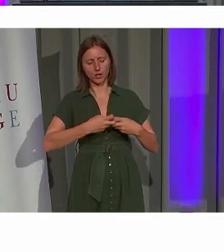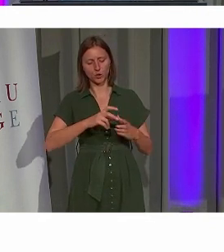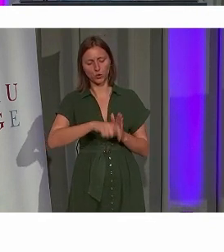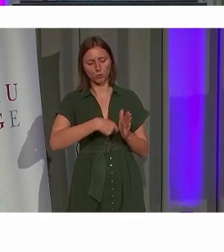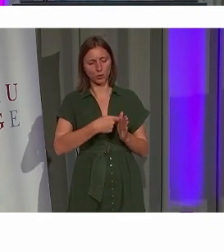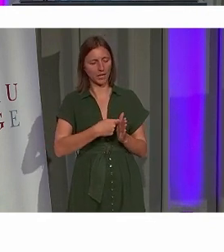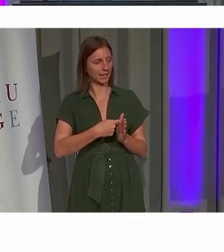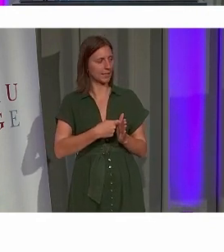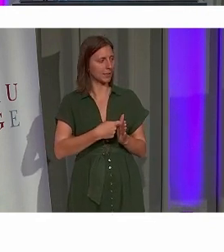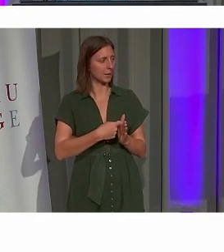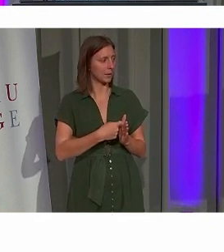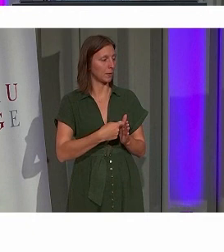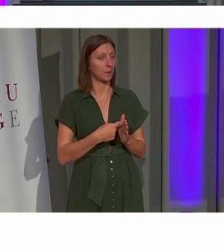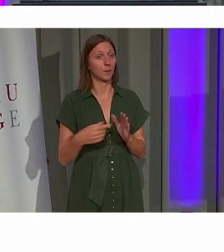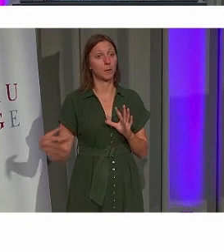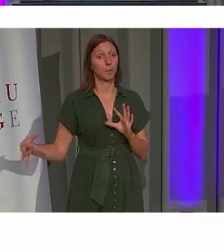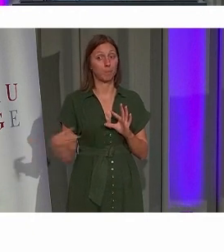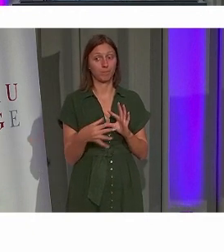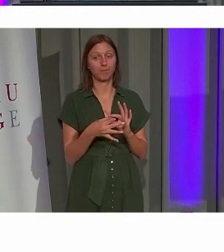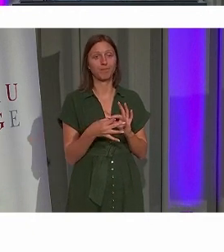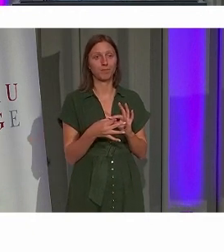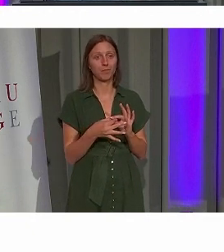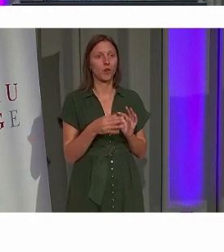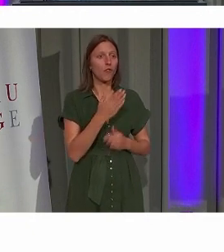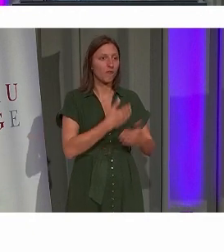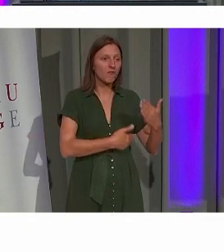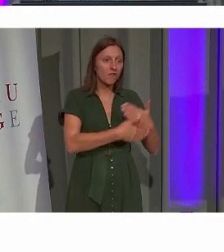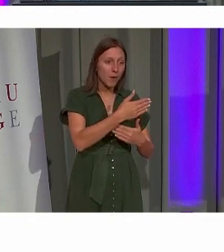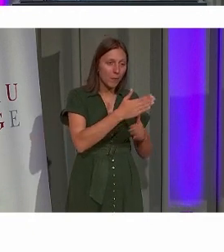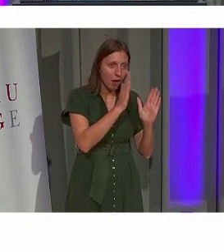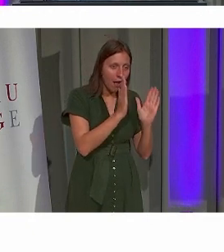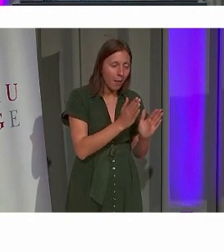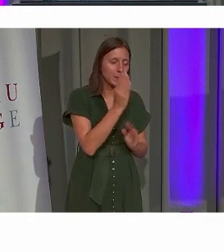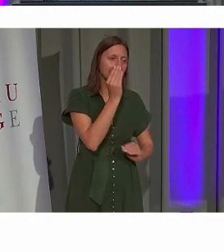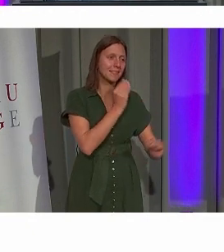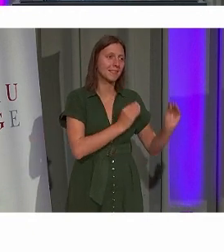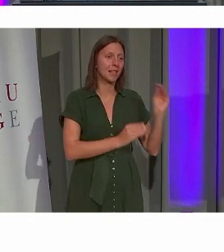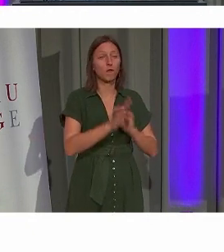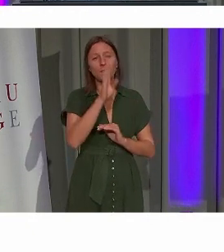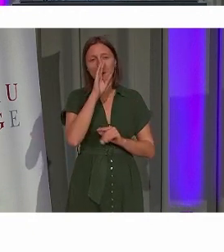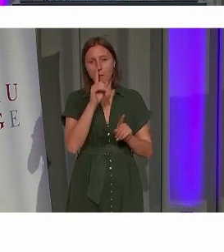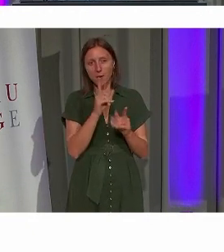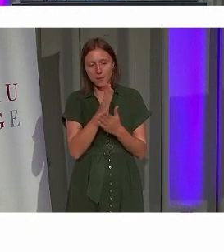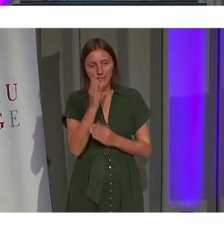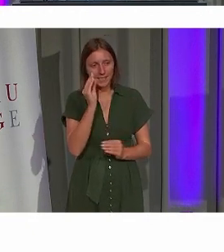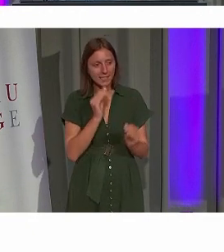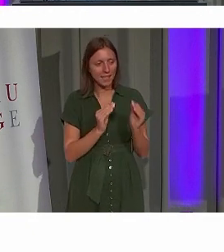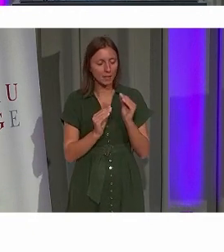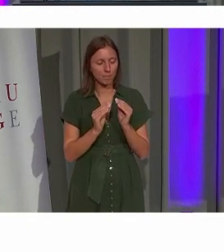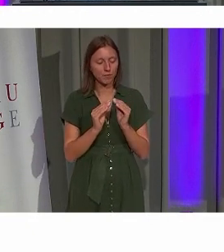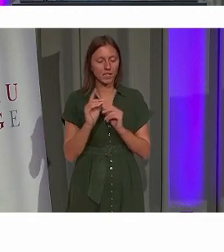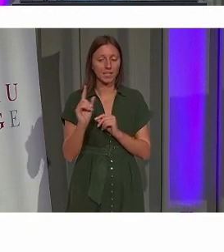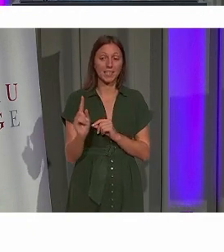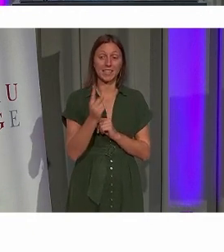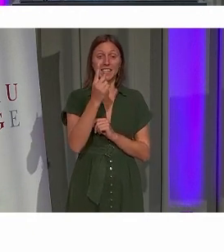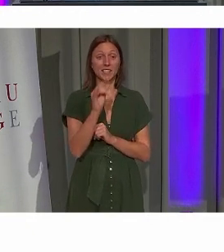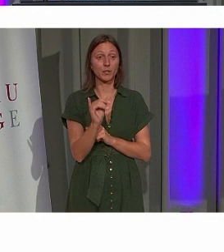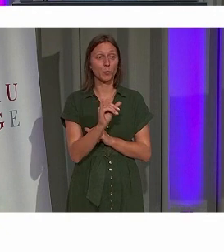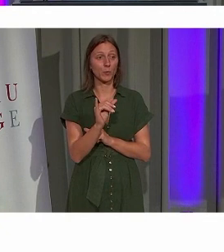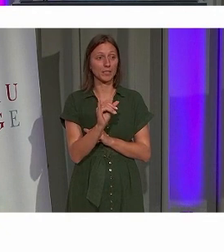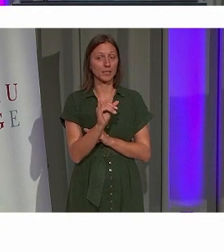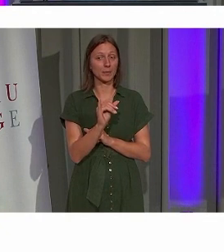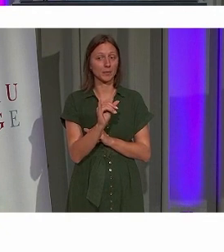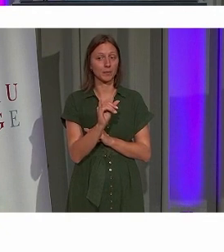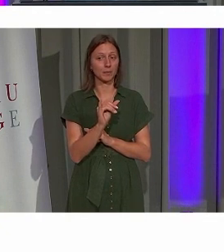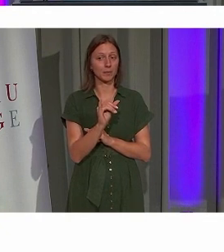So what did we learn from the stations project in the long run? Well, it aligns with what we heard already